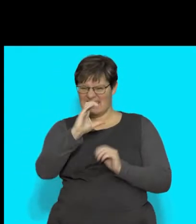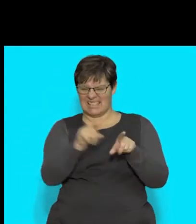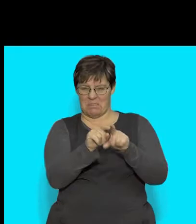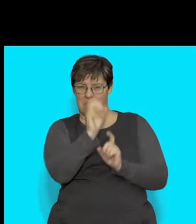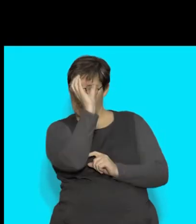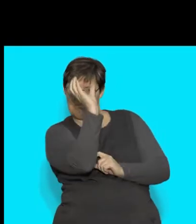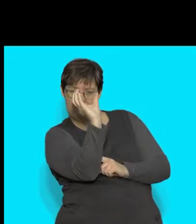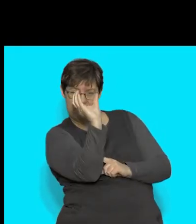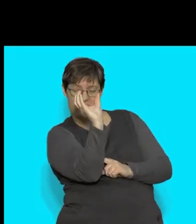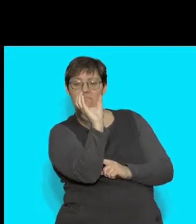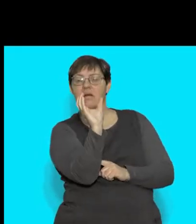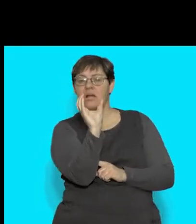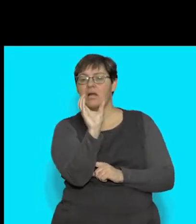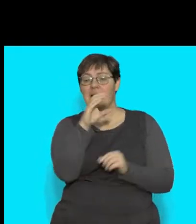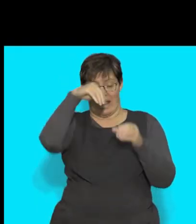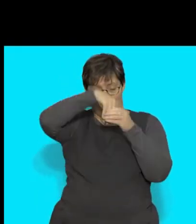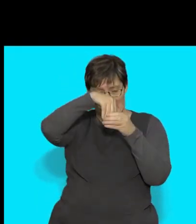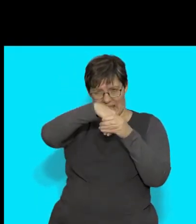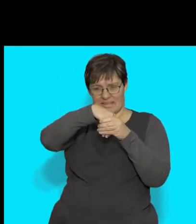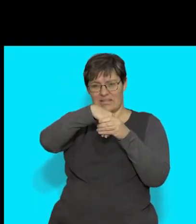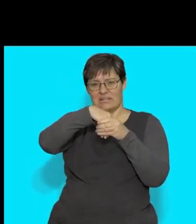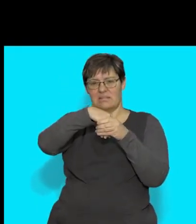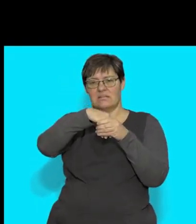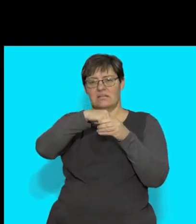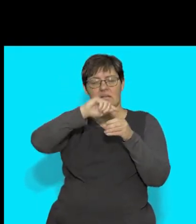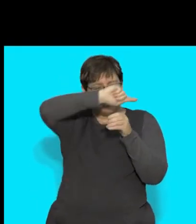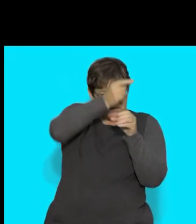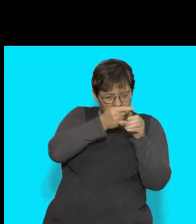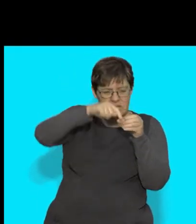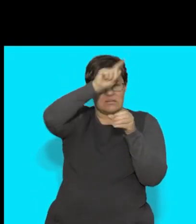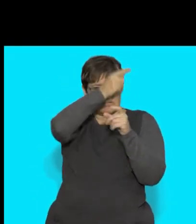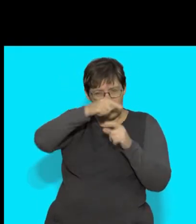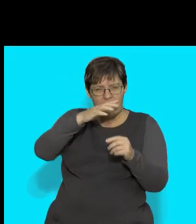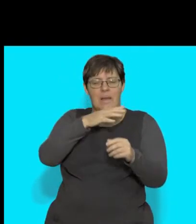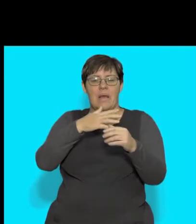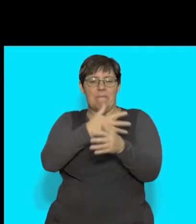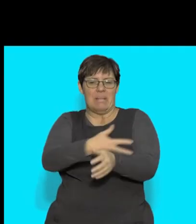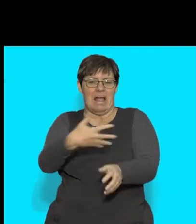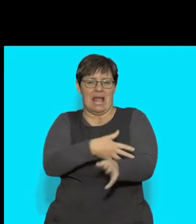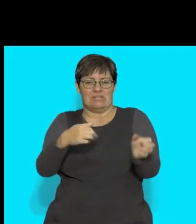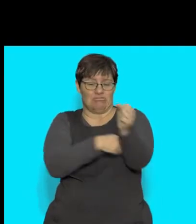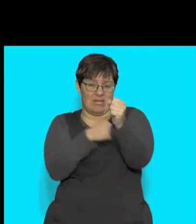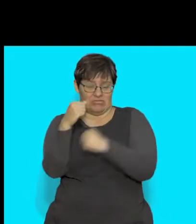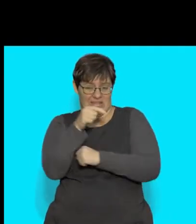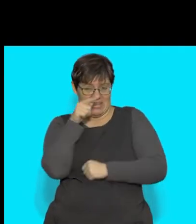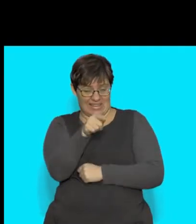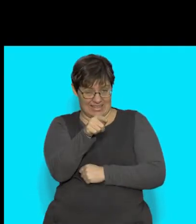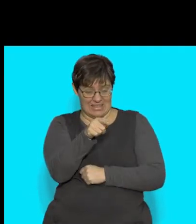this very convoluted blood structure. And that is going to be called